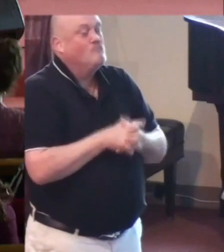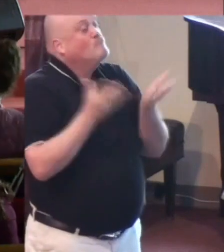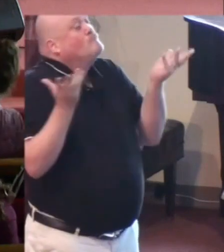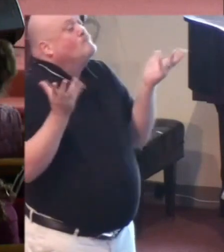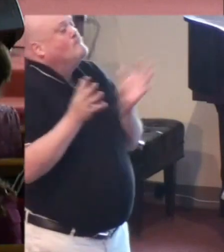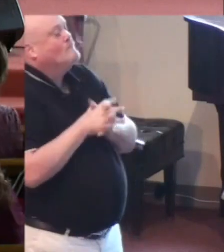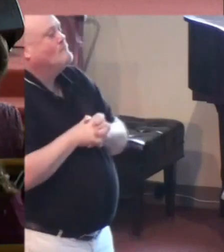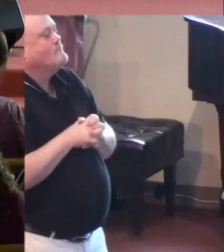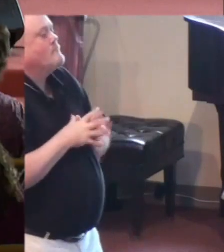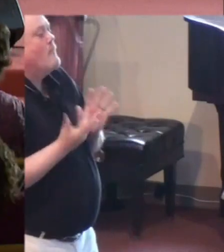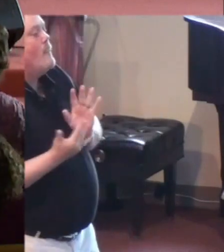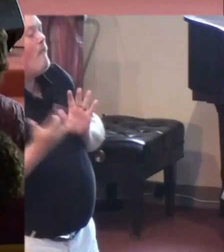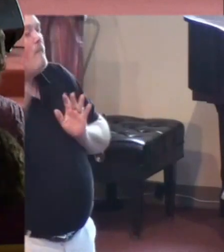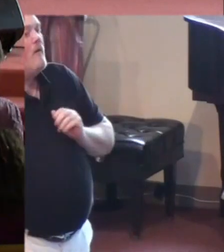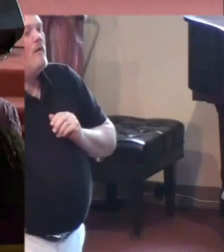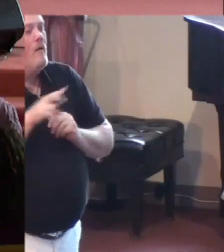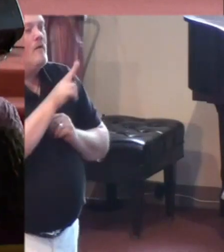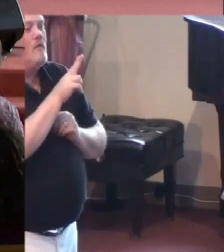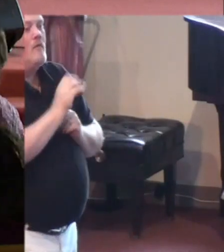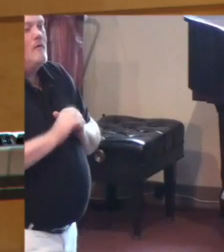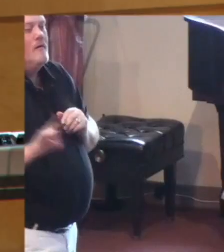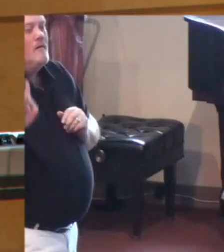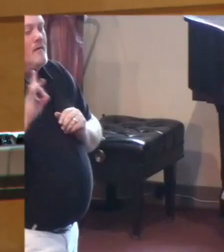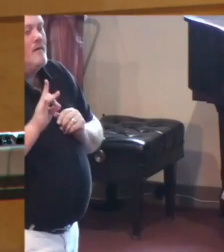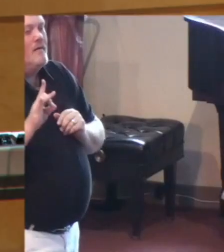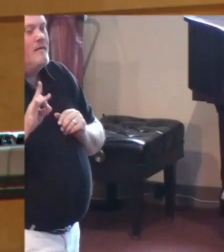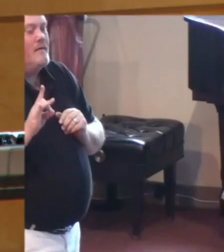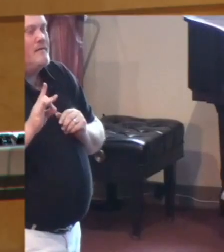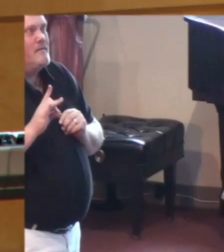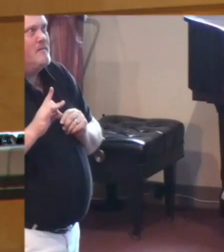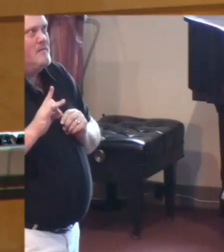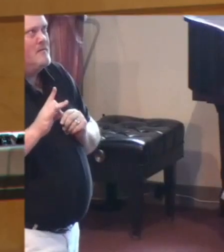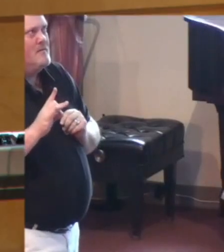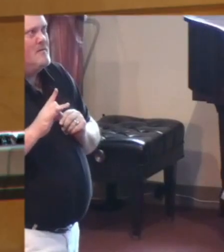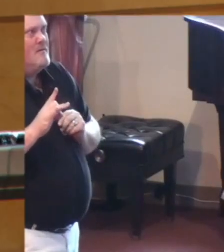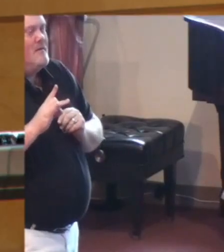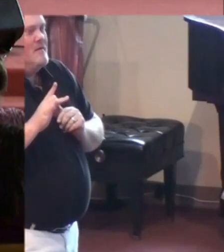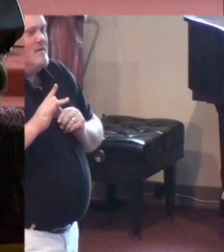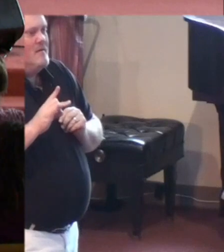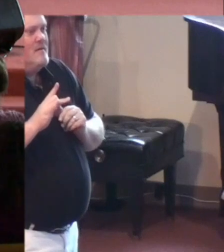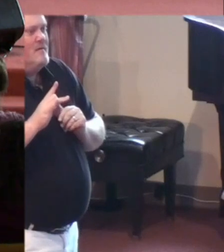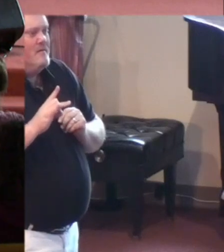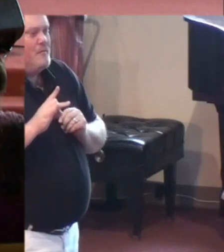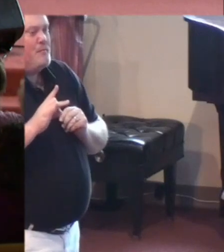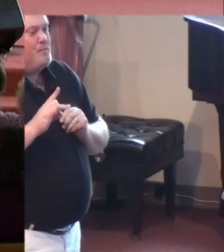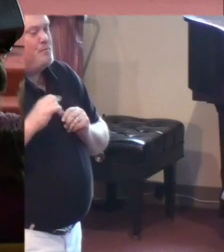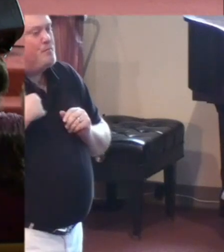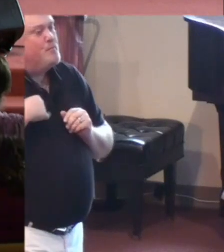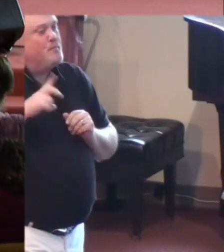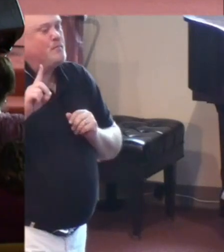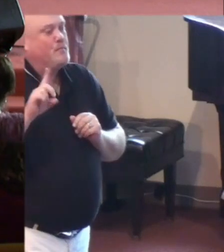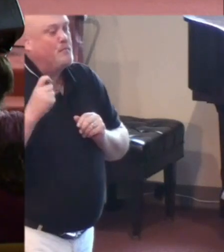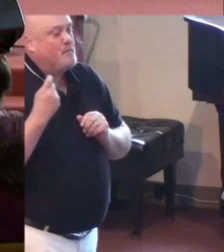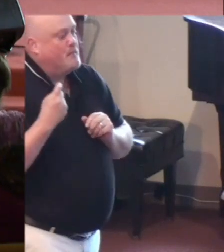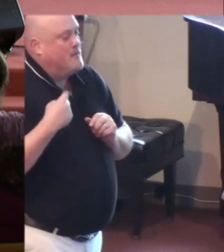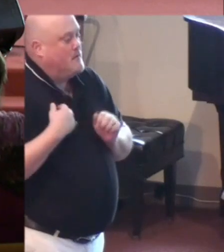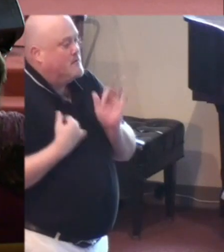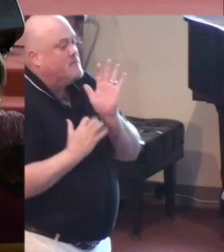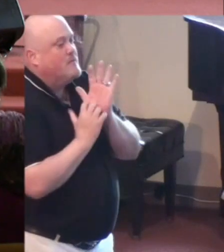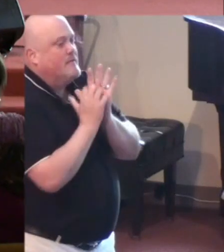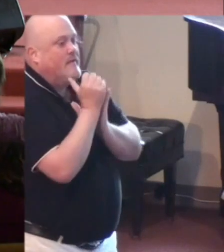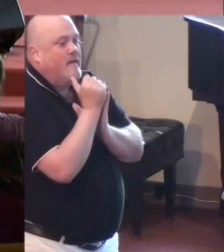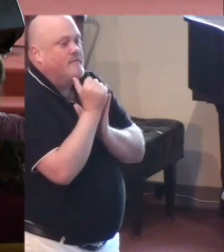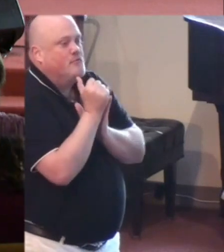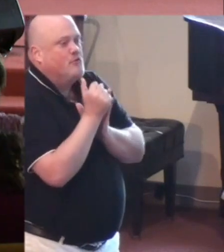So back in 2008, I was diagnosed with stage 3 rectal cancer,